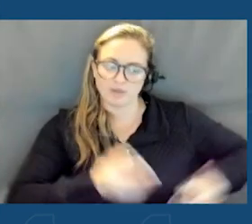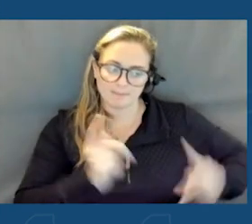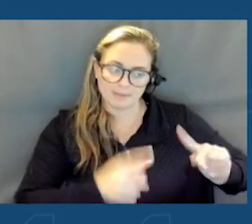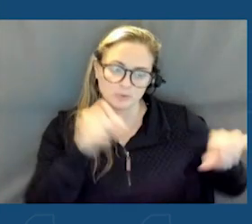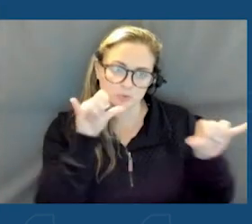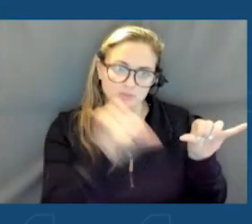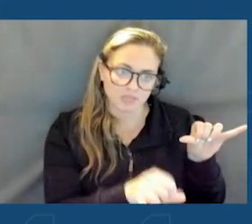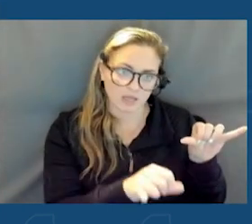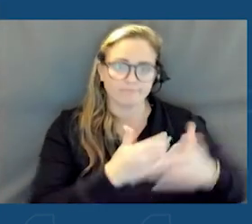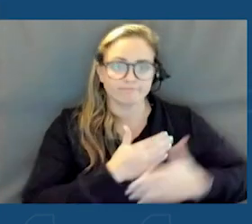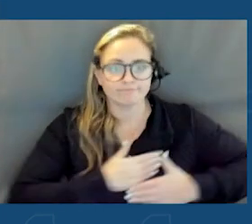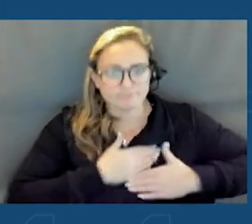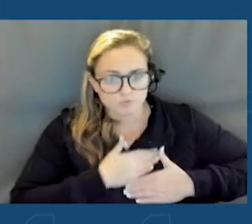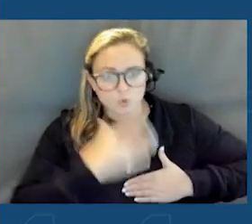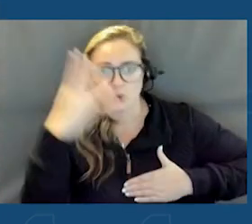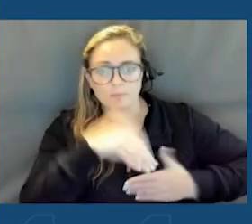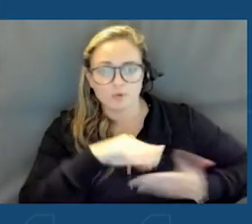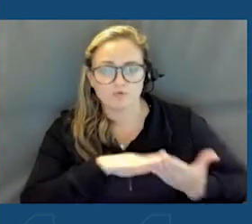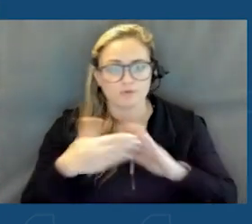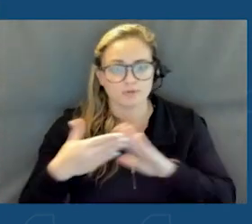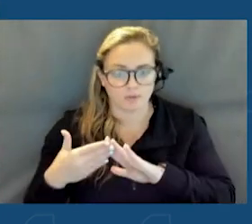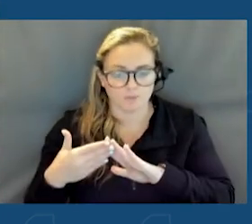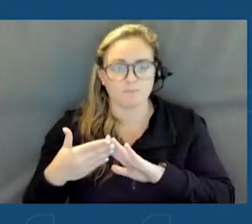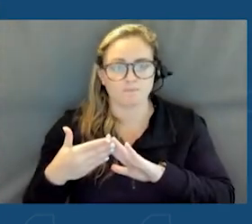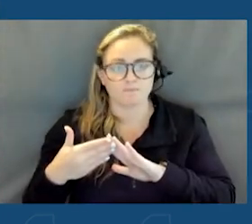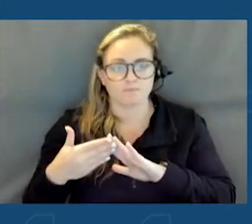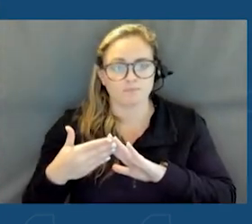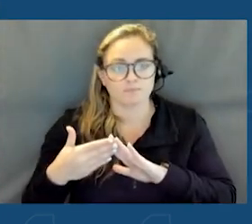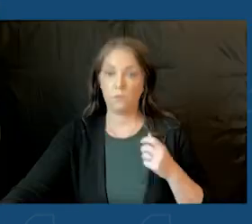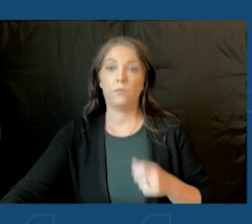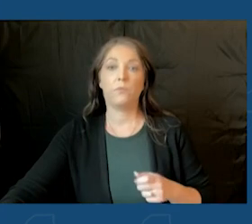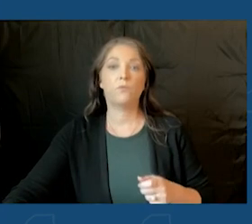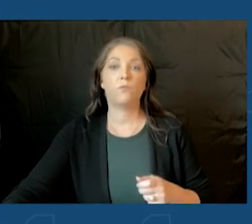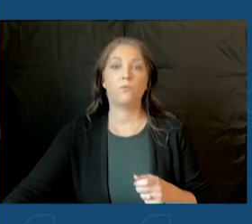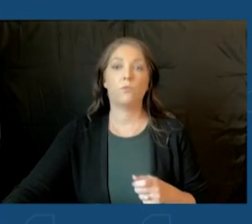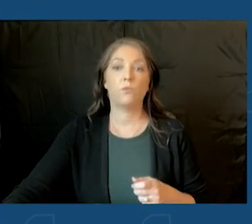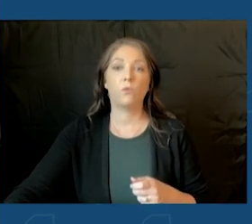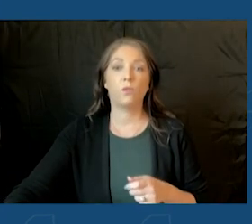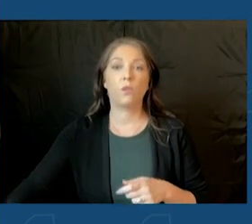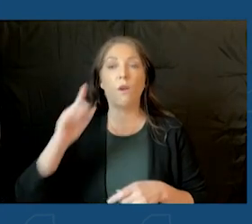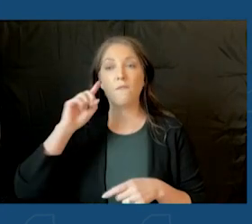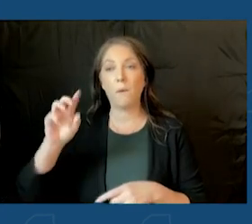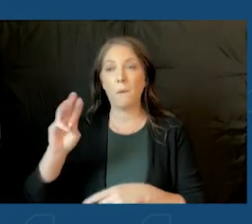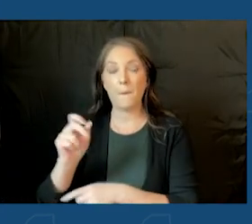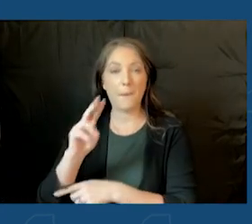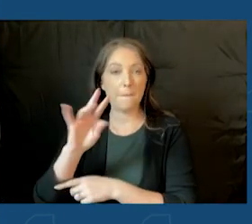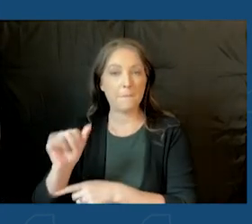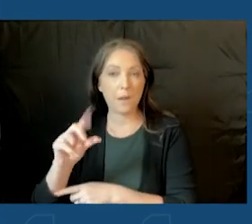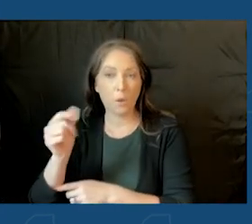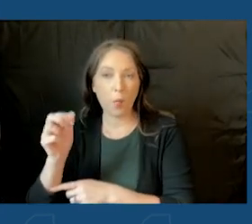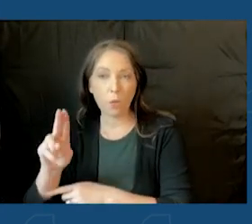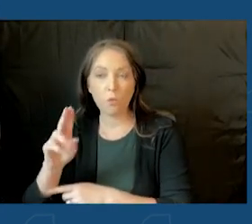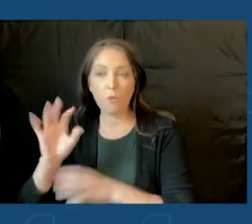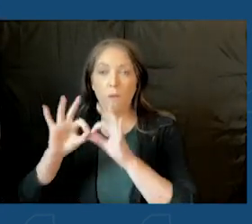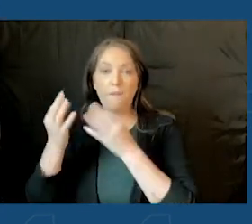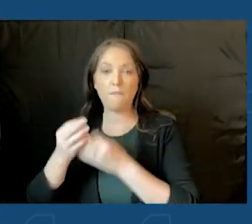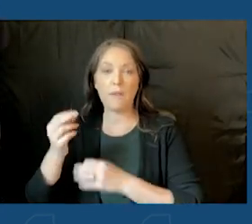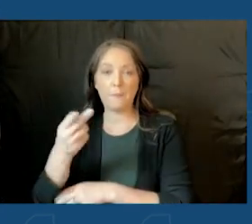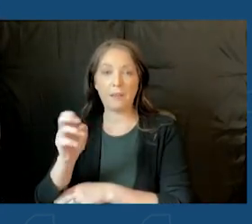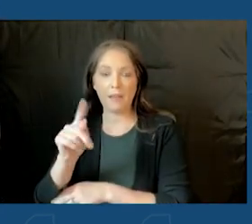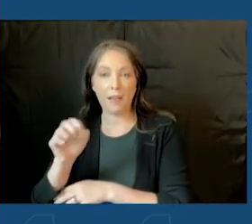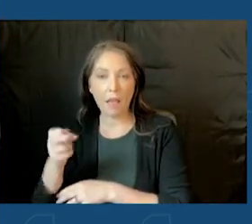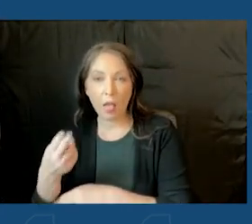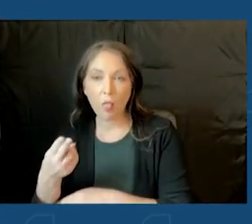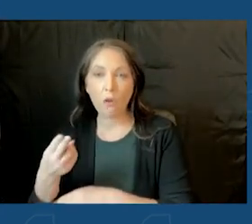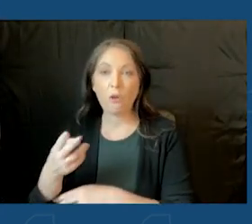and enjoy this beautiful town. And so on behalf of Marylou, her family Heather, and her husband Tim Mabey, and the ones that couldn't be here,